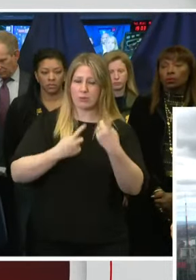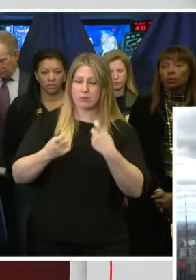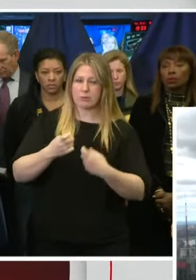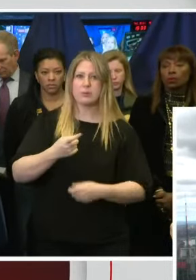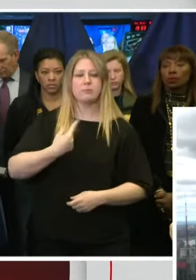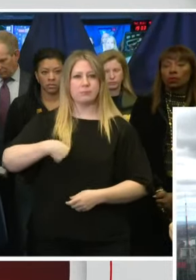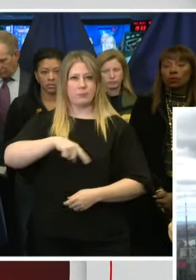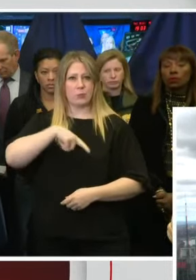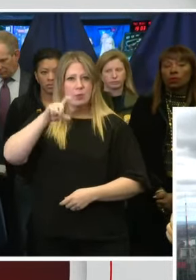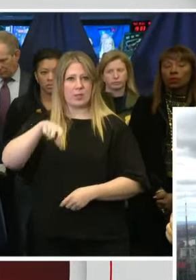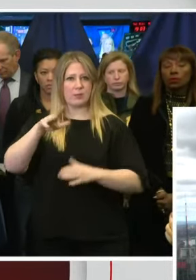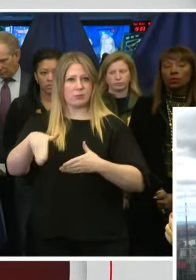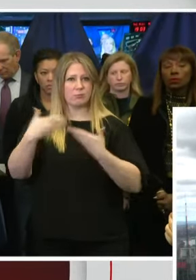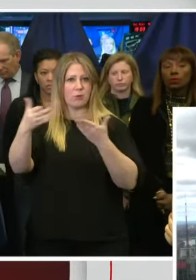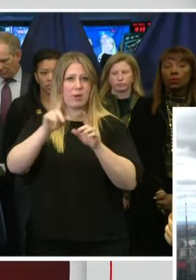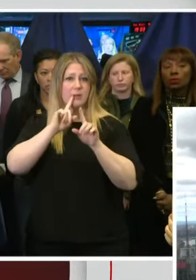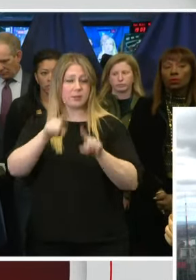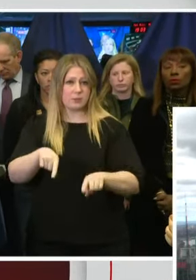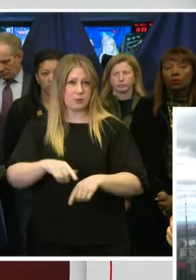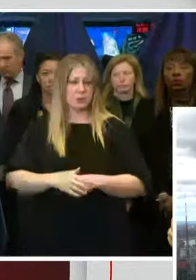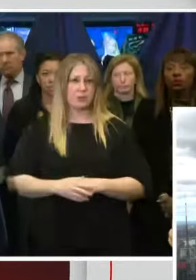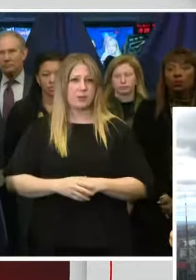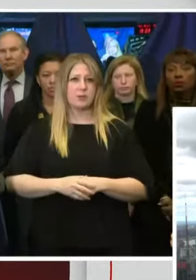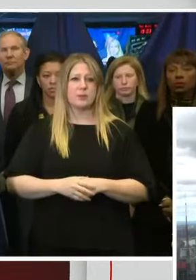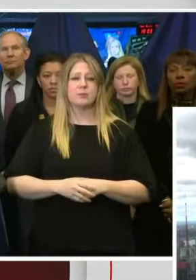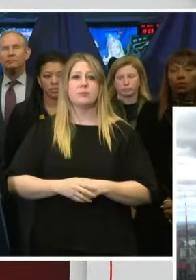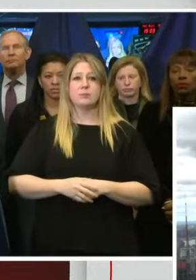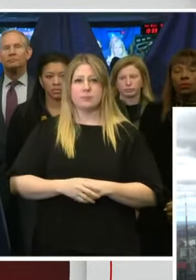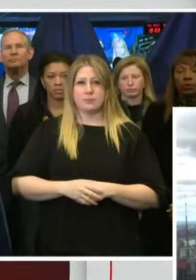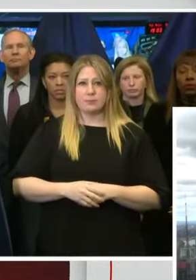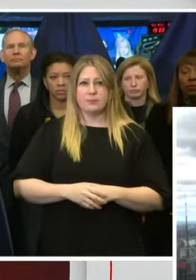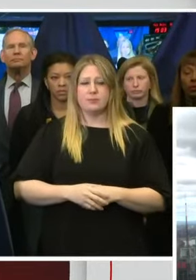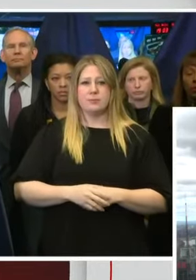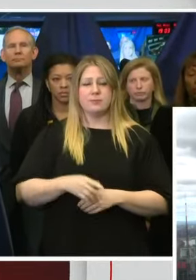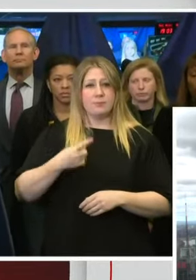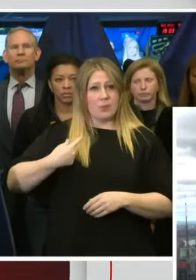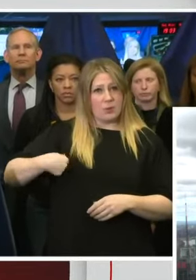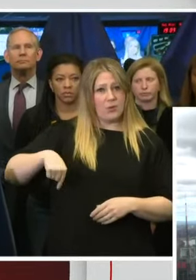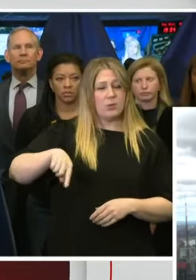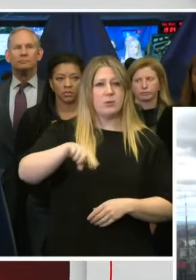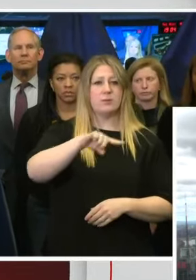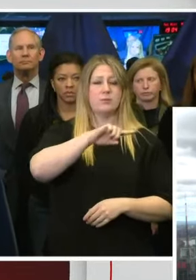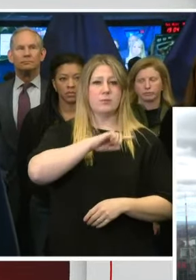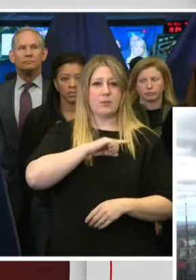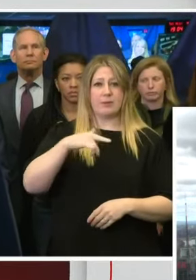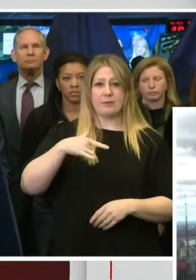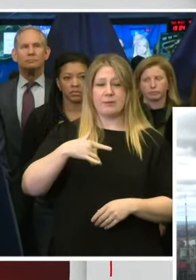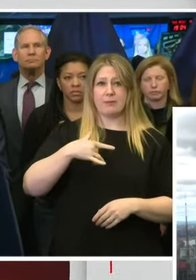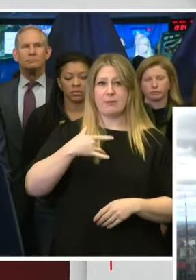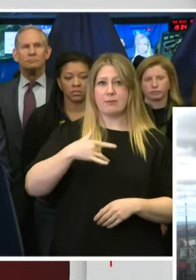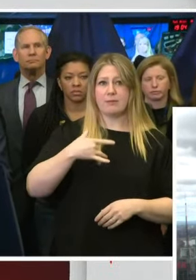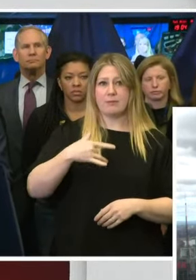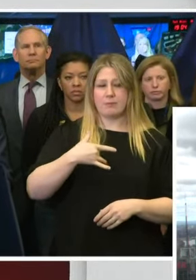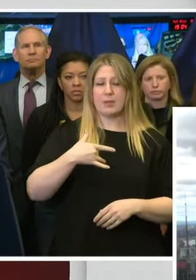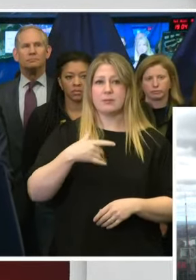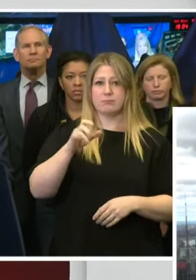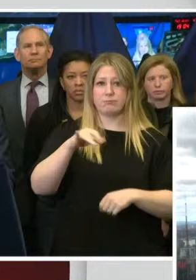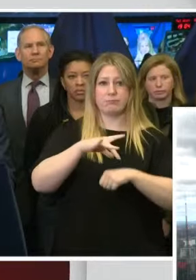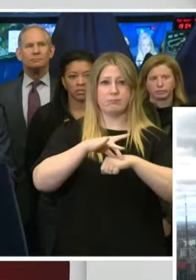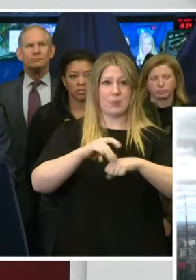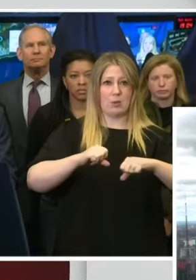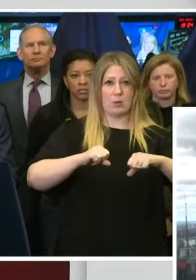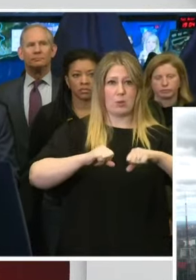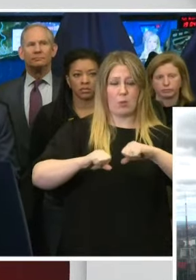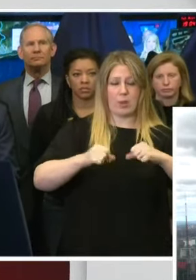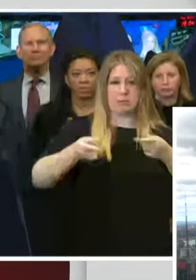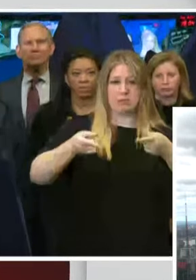answered. All of us felt in some way or another the earthquake